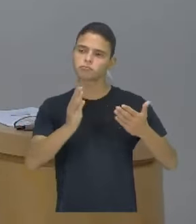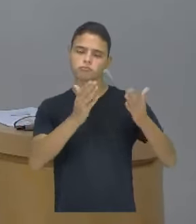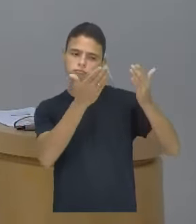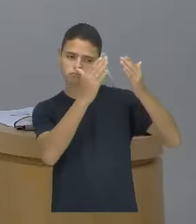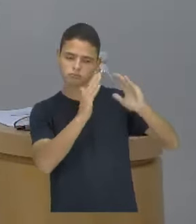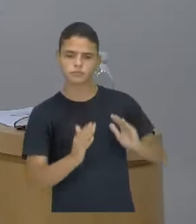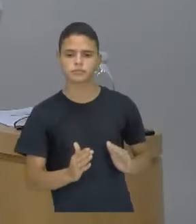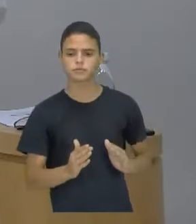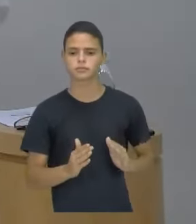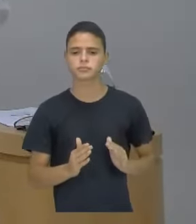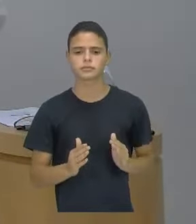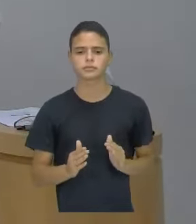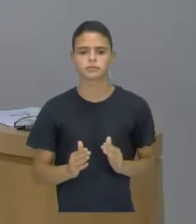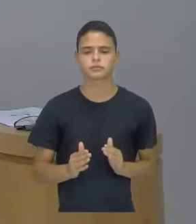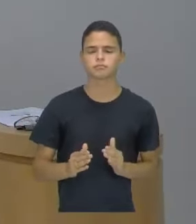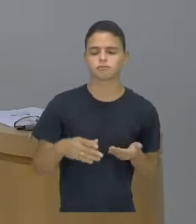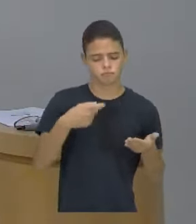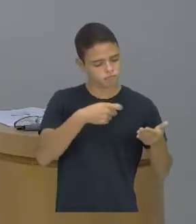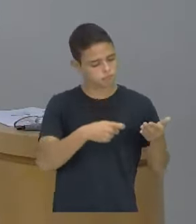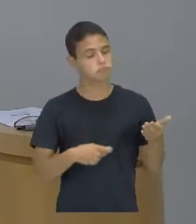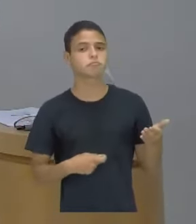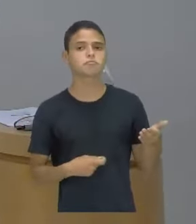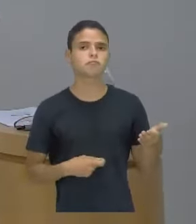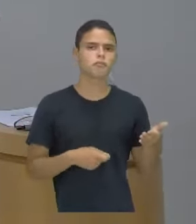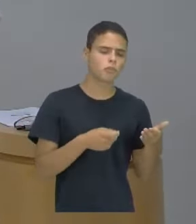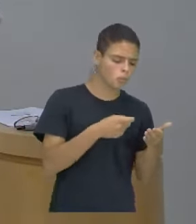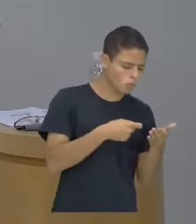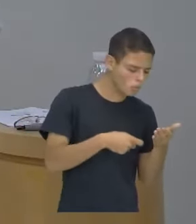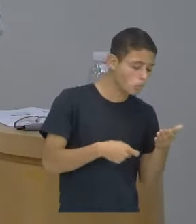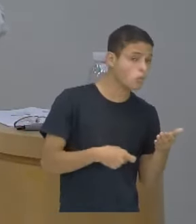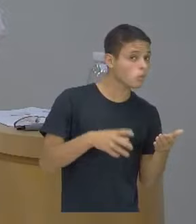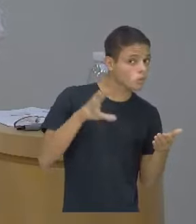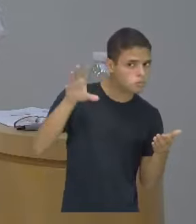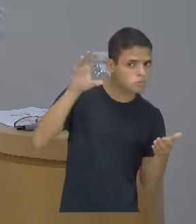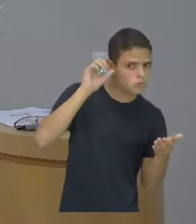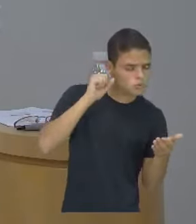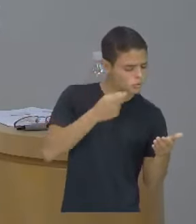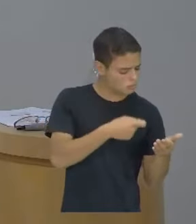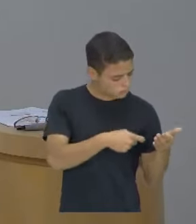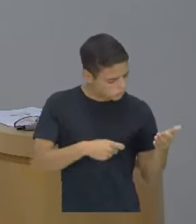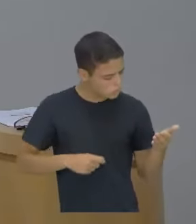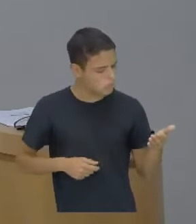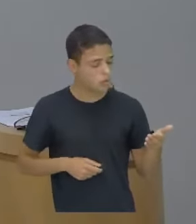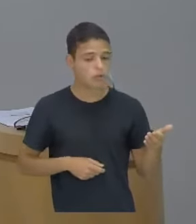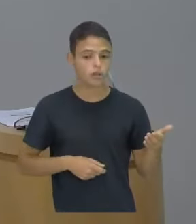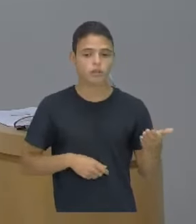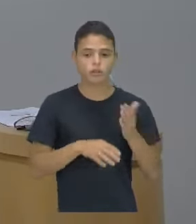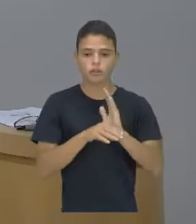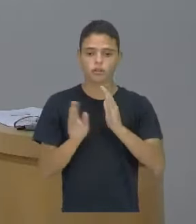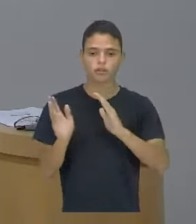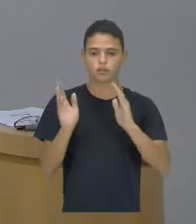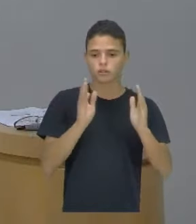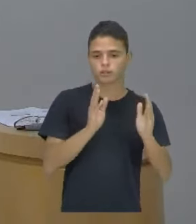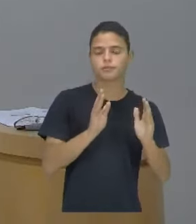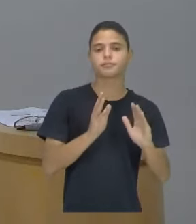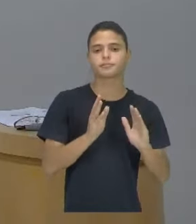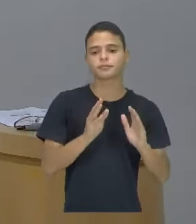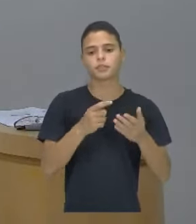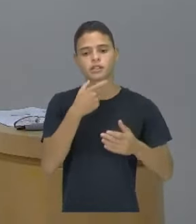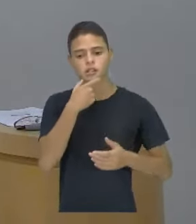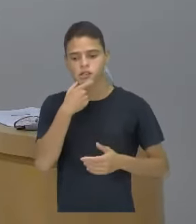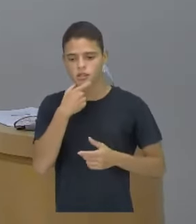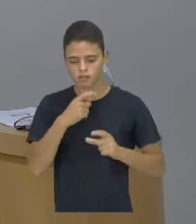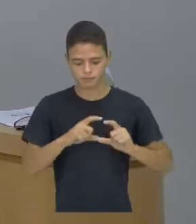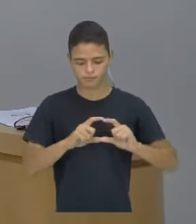no vídeo. Então, vai anotando aquilo que você lê ali, aquilo que você ouve também. O vídeo tem legendas em inglês, né? Ele foi